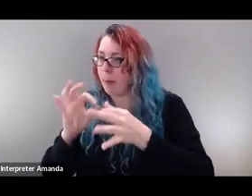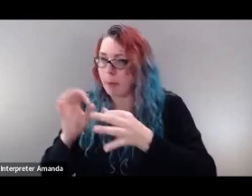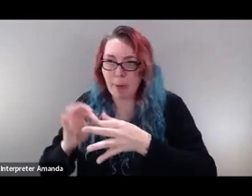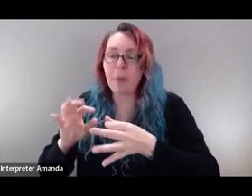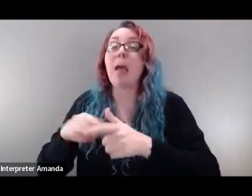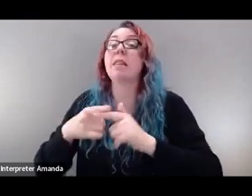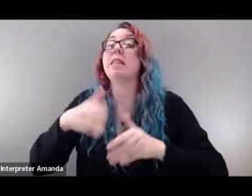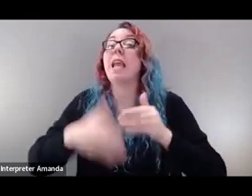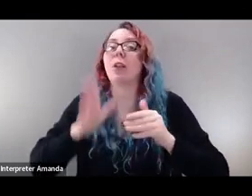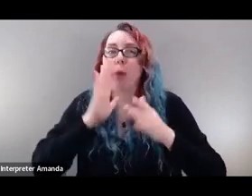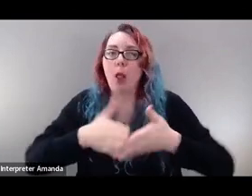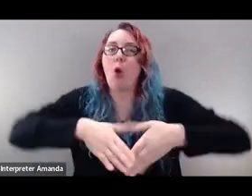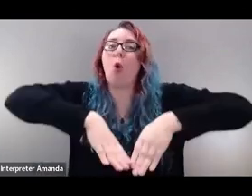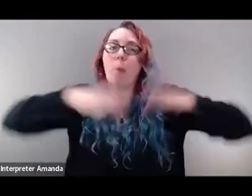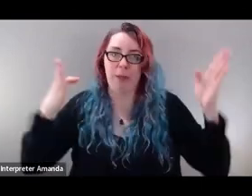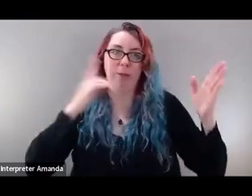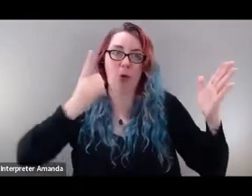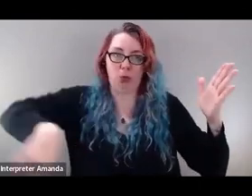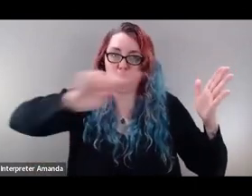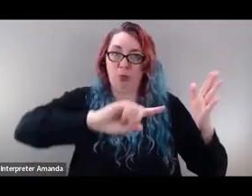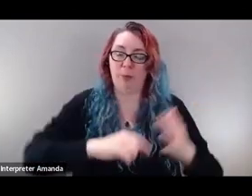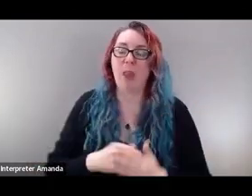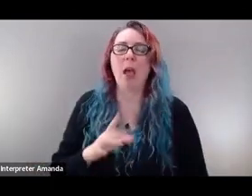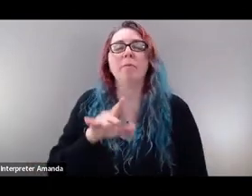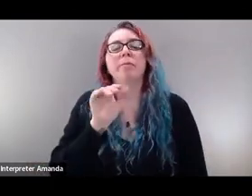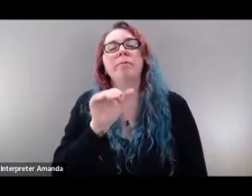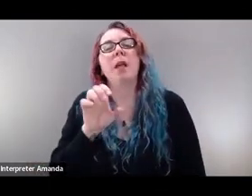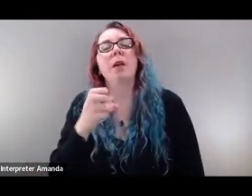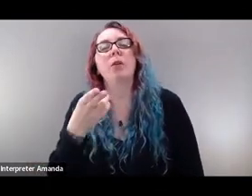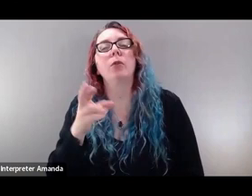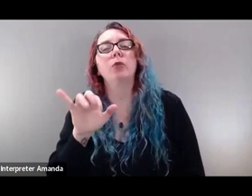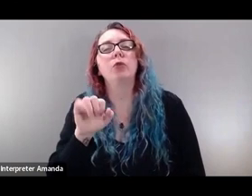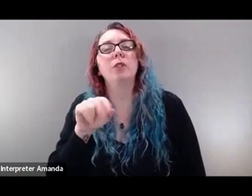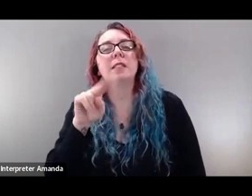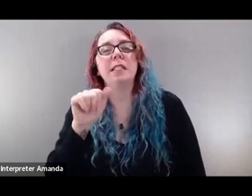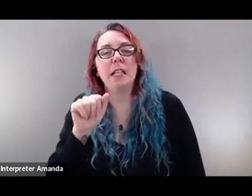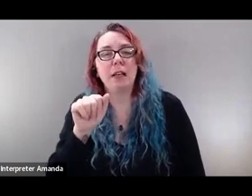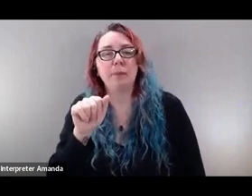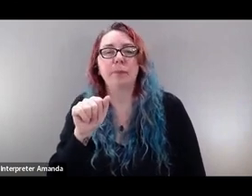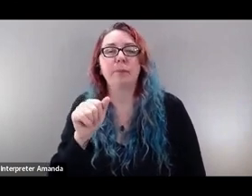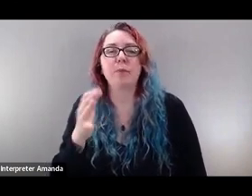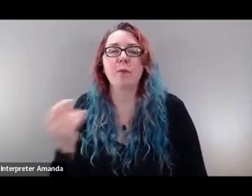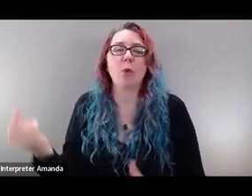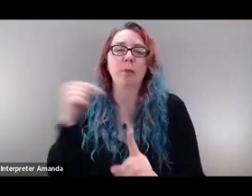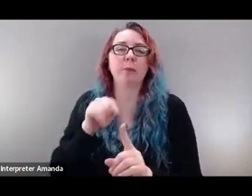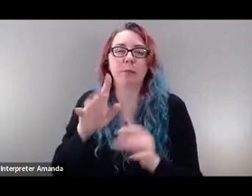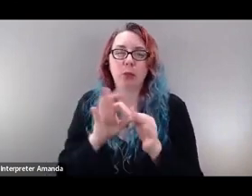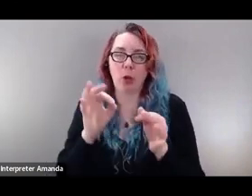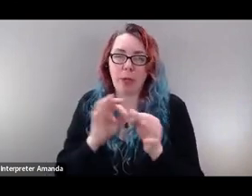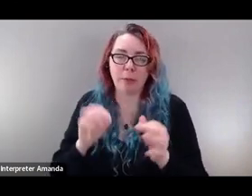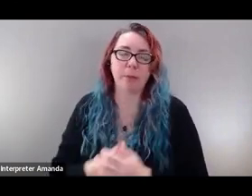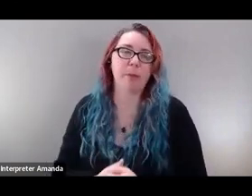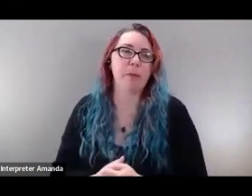with your project, with the mesh network. You really used the metaphor of a stolon, right? There was a question in